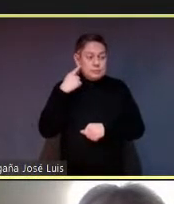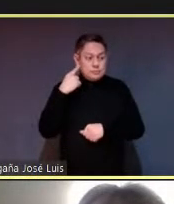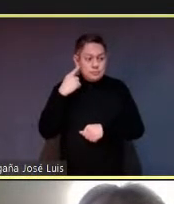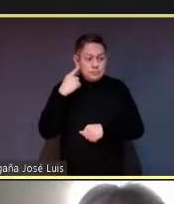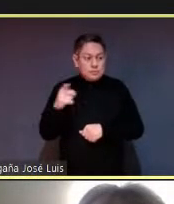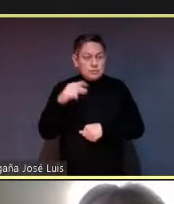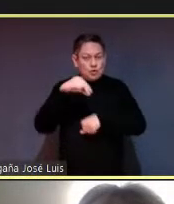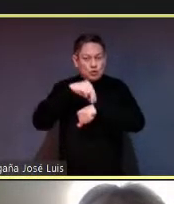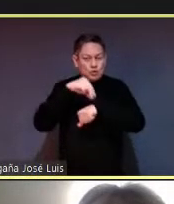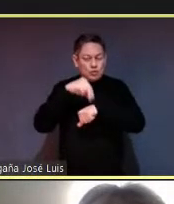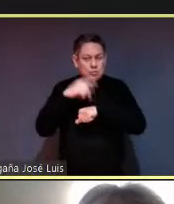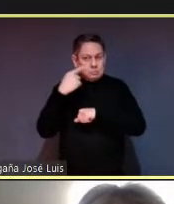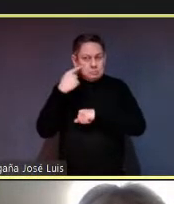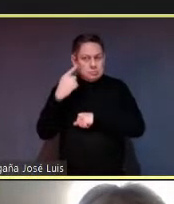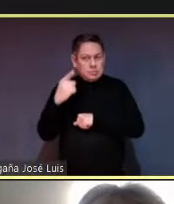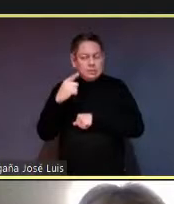University.